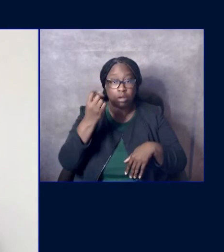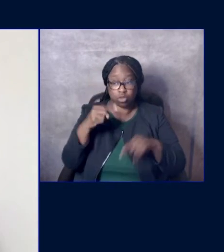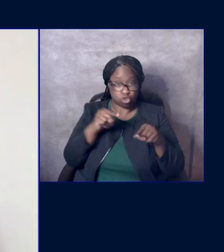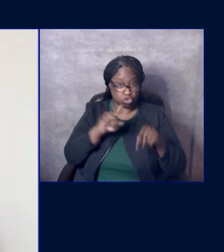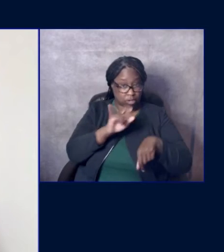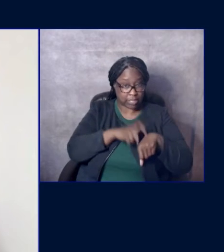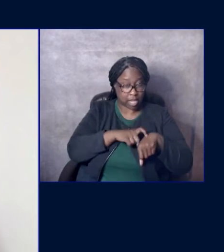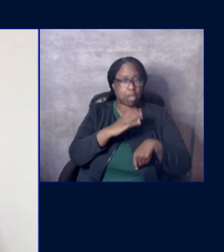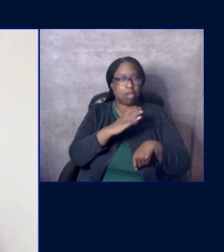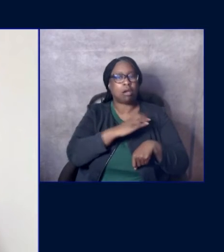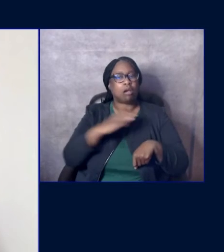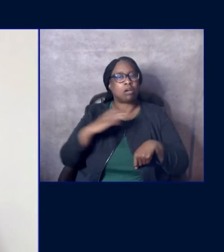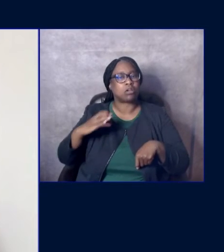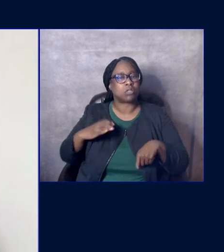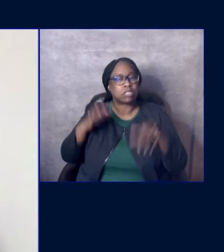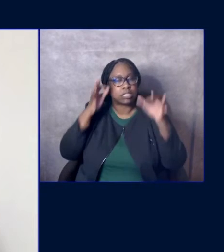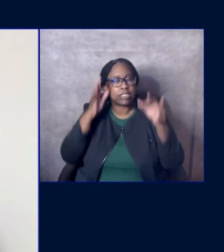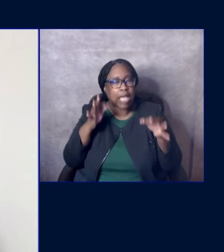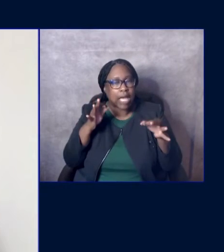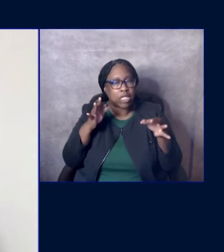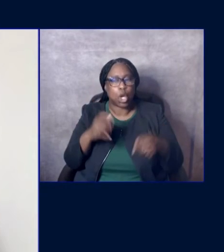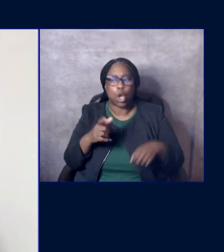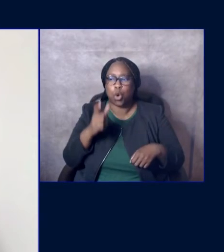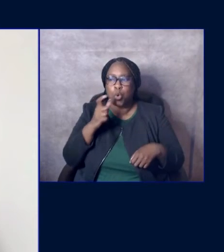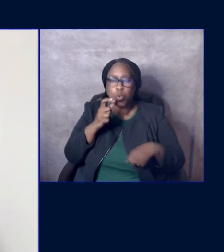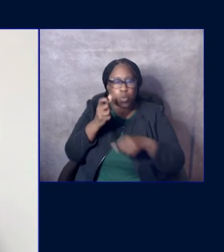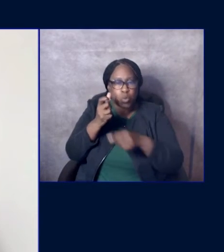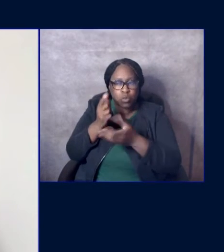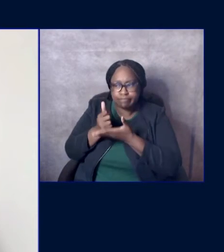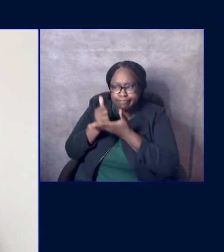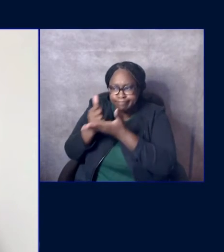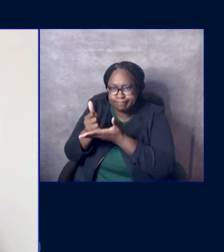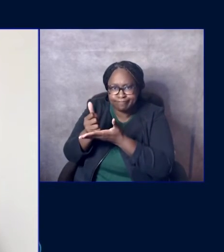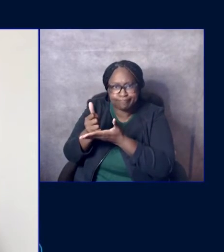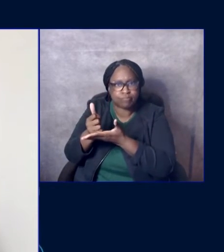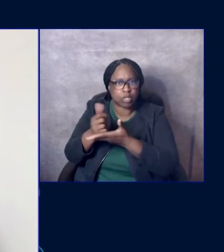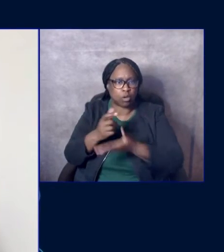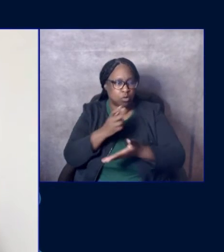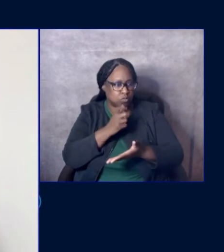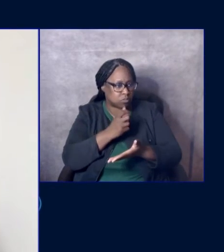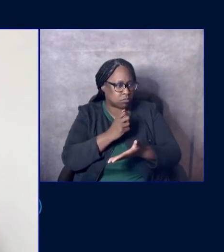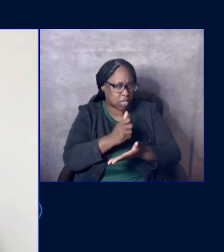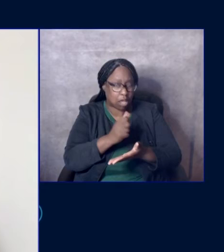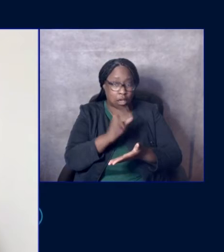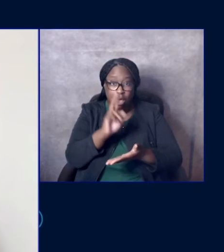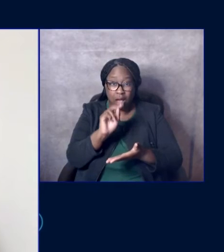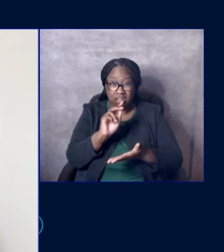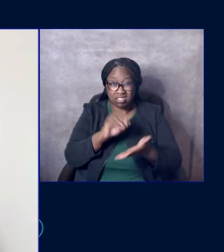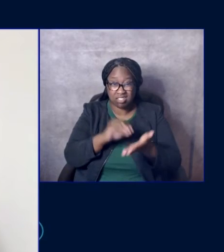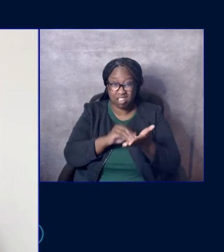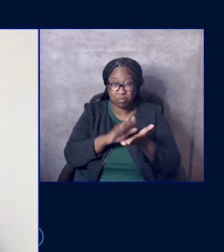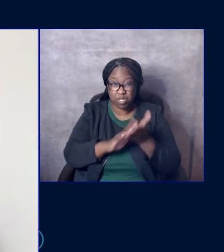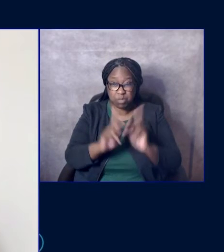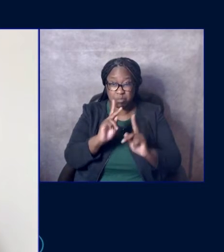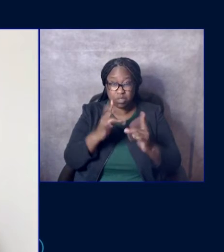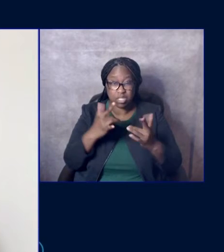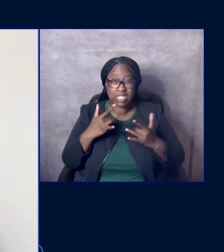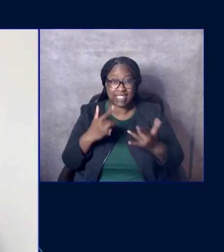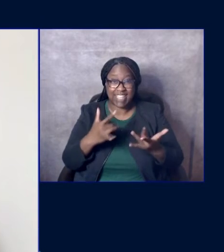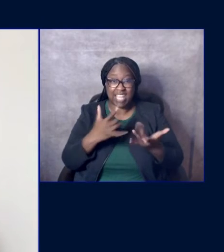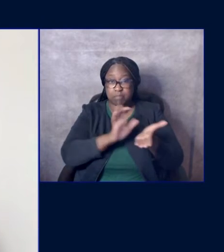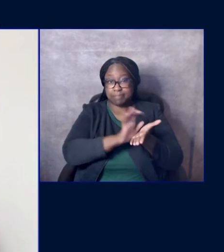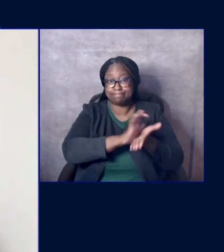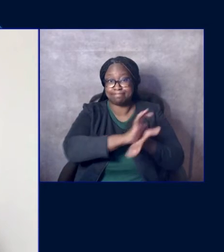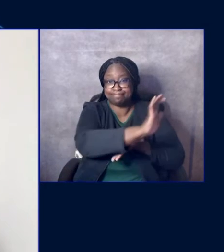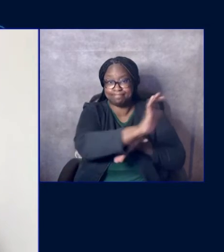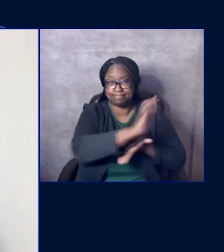who would get relief during the pandemic, and undocumented people were largely left out. And so it was a really, really